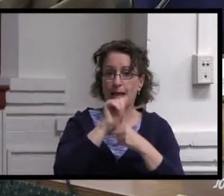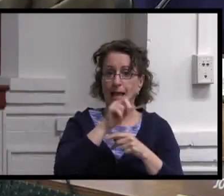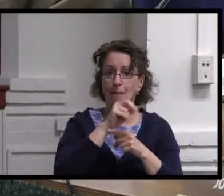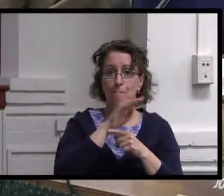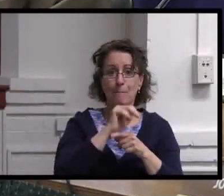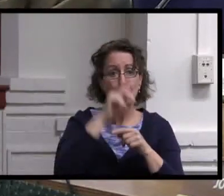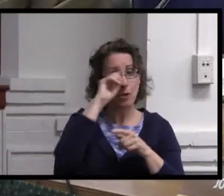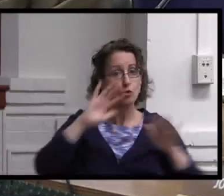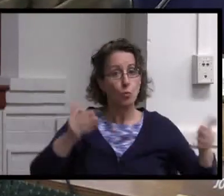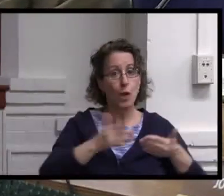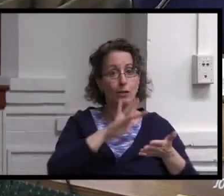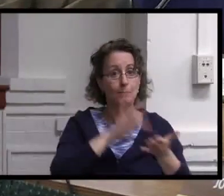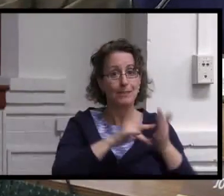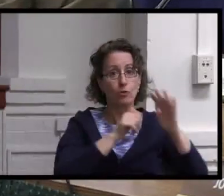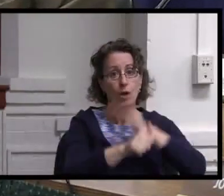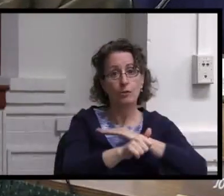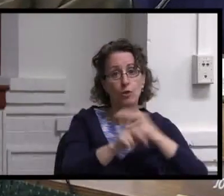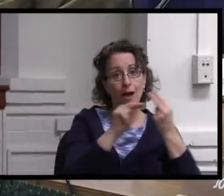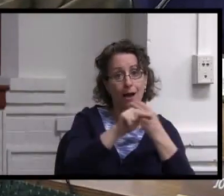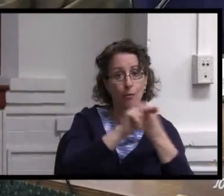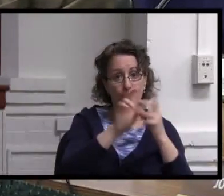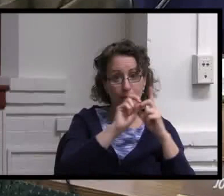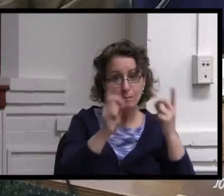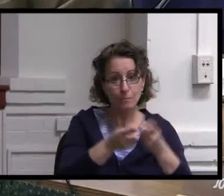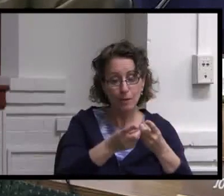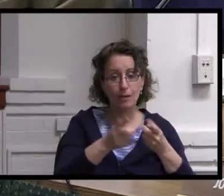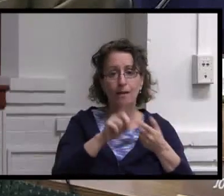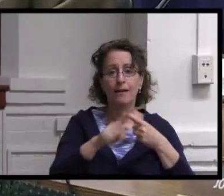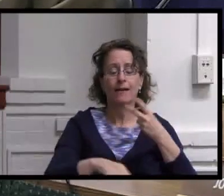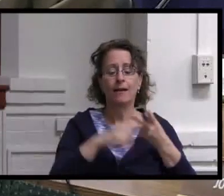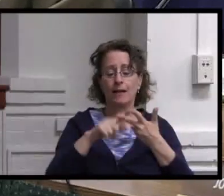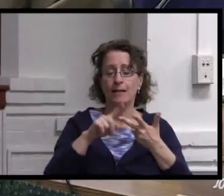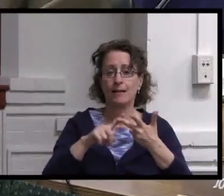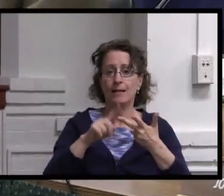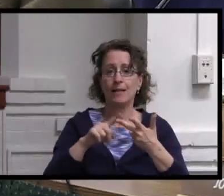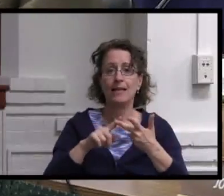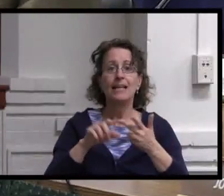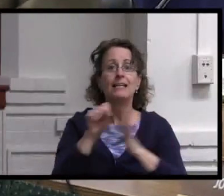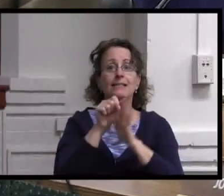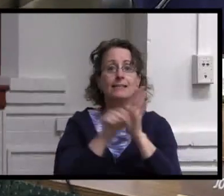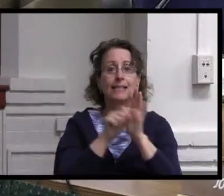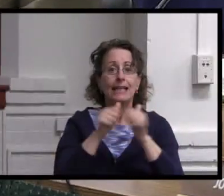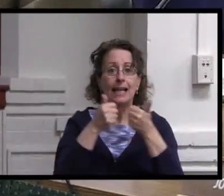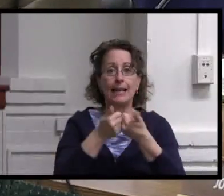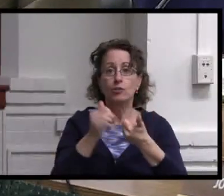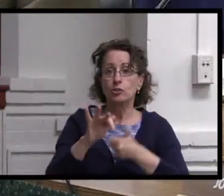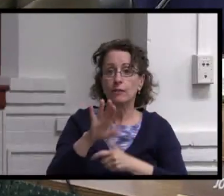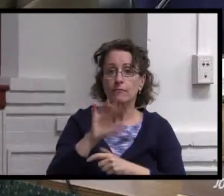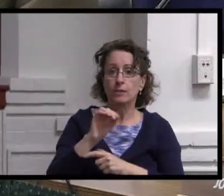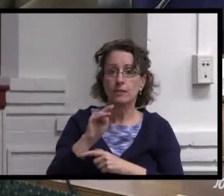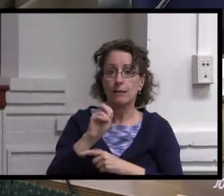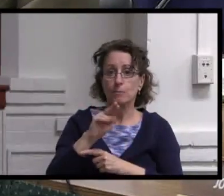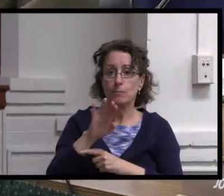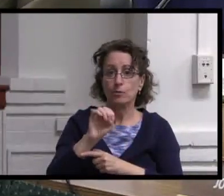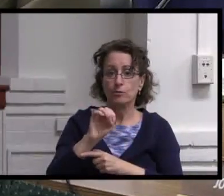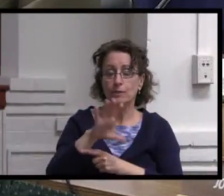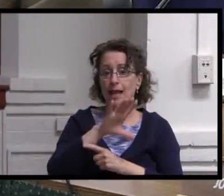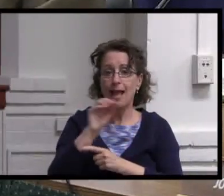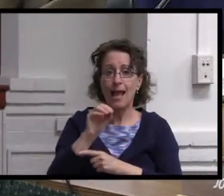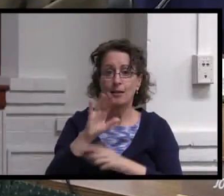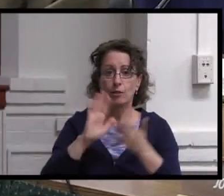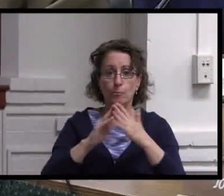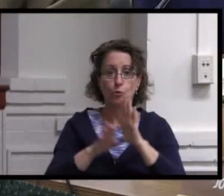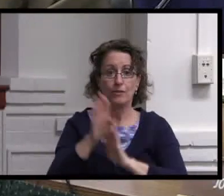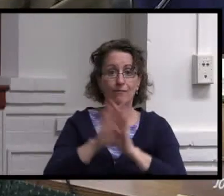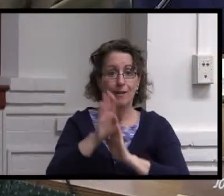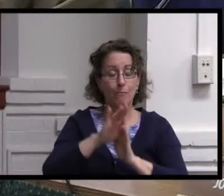center, and the state Agency of Commerce and Community Development, because they are providing $100,000